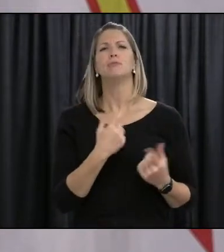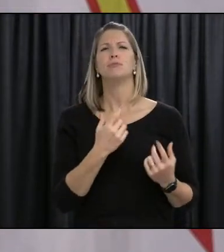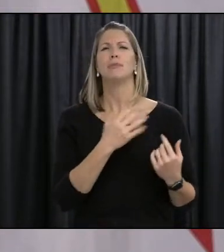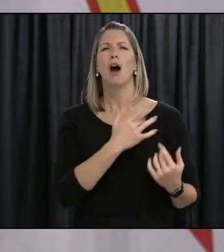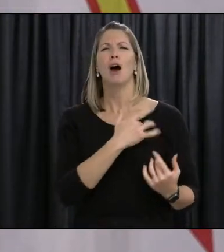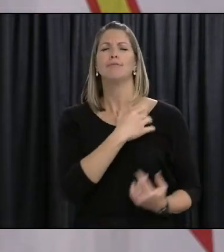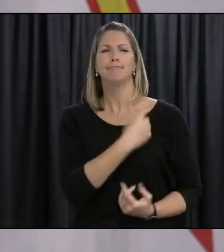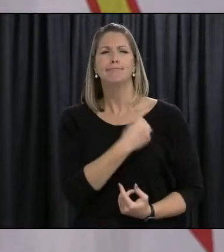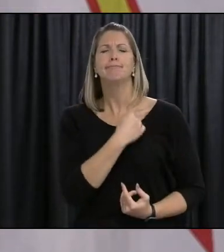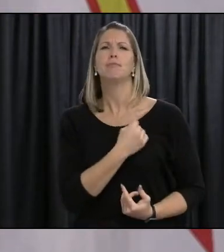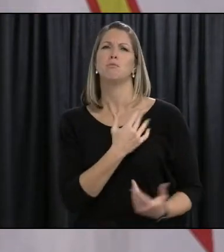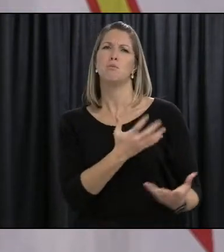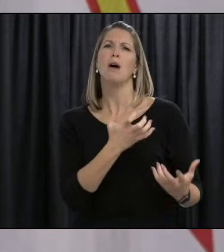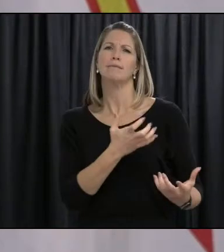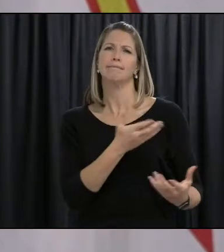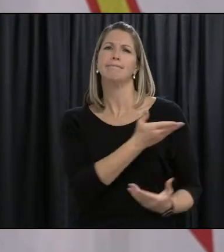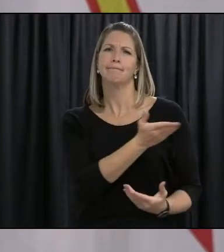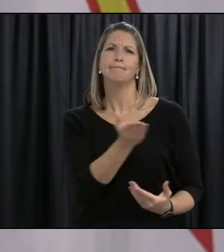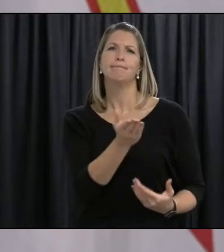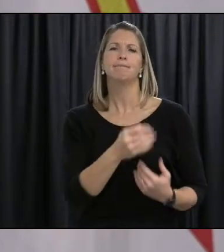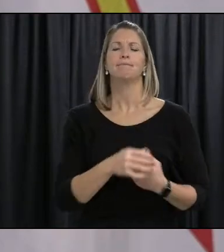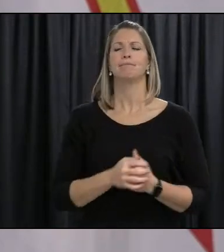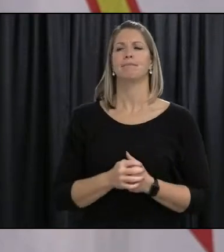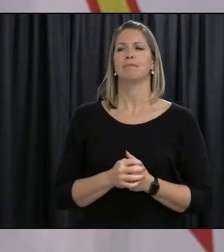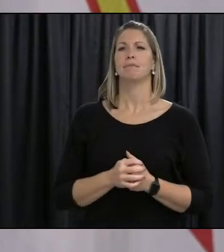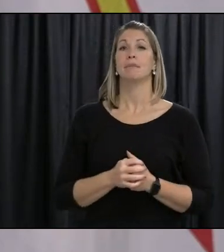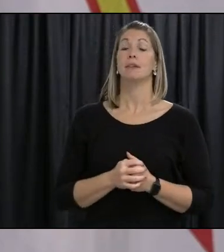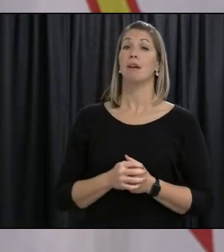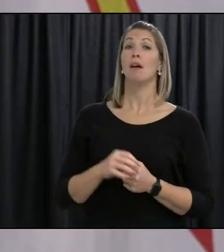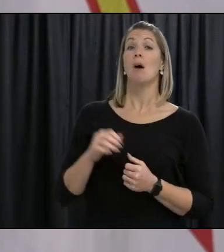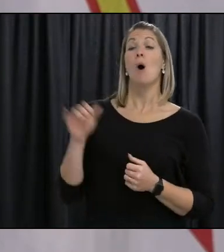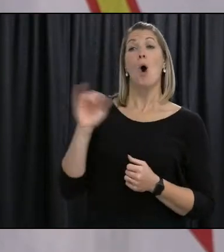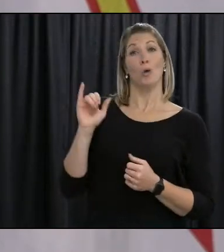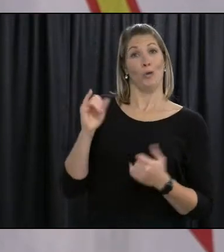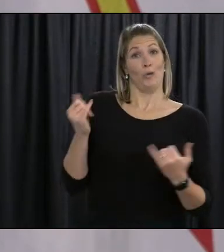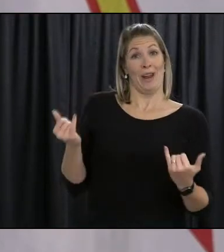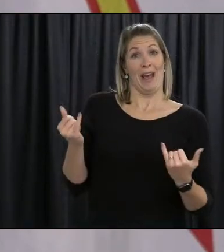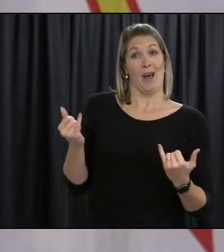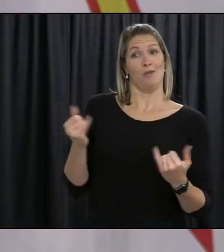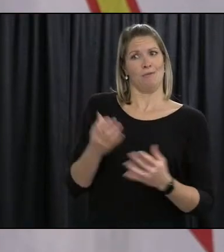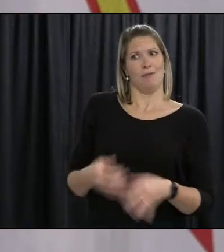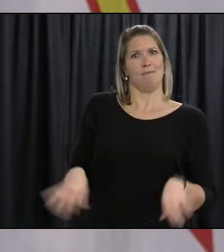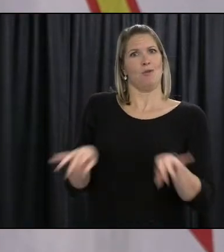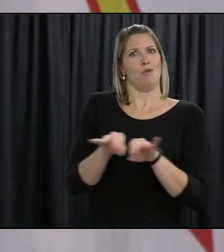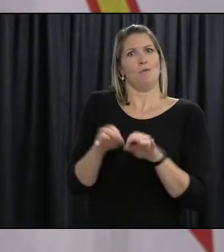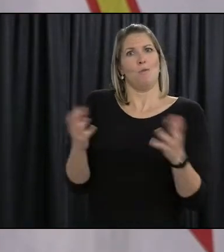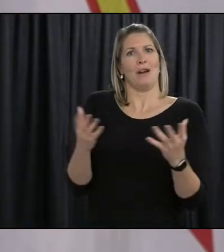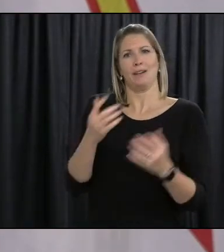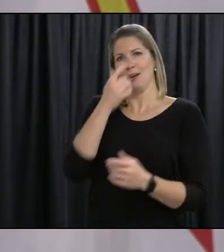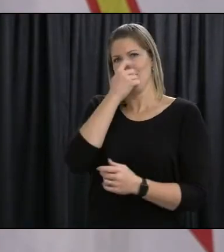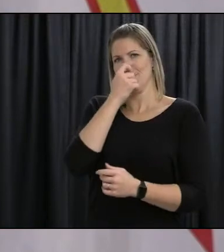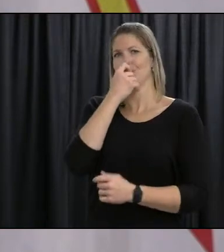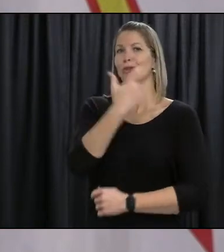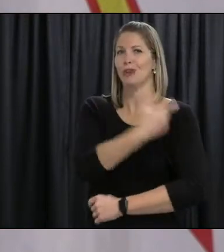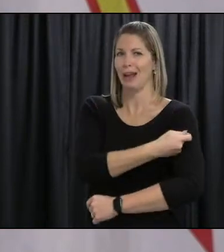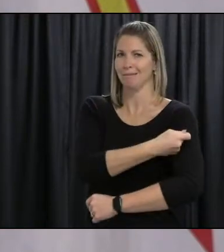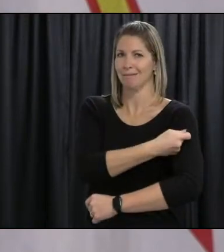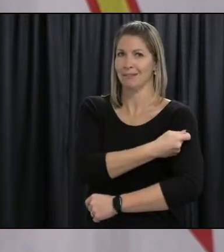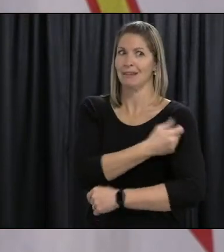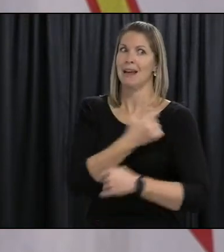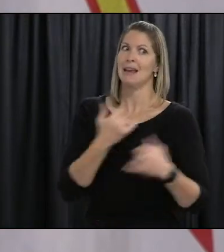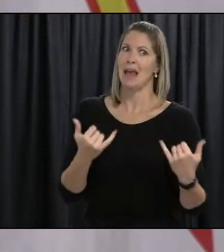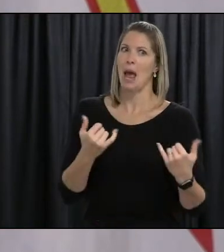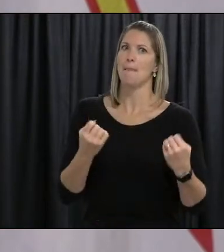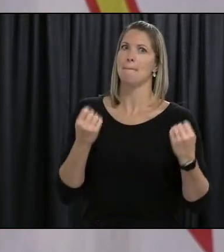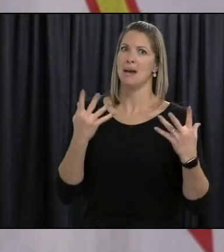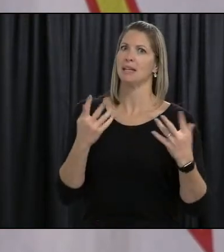your appointment for a flu shot. During the pandemic, people getting vaccinated is more important than ever, and as more people are